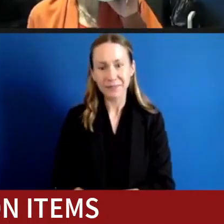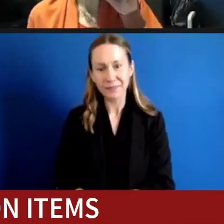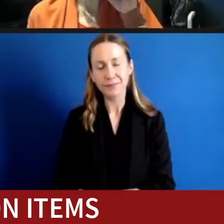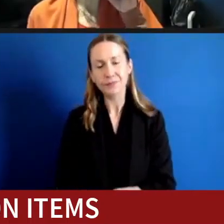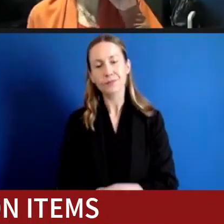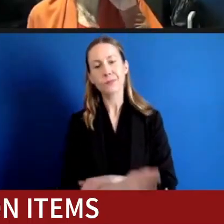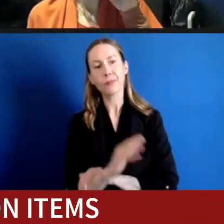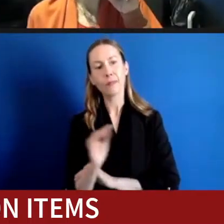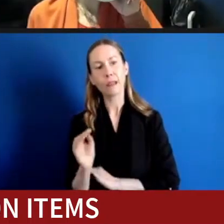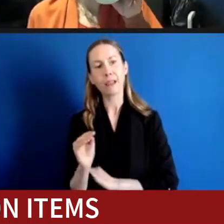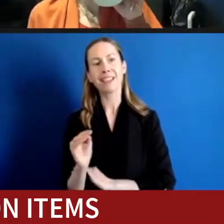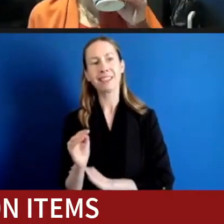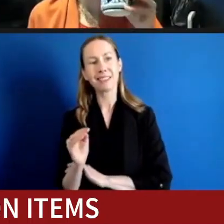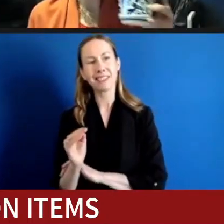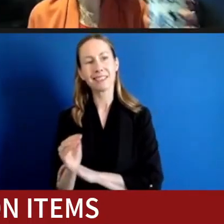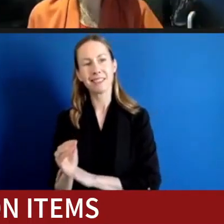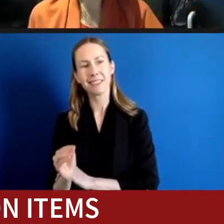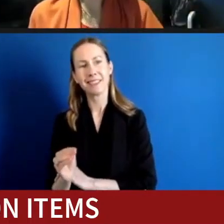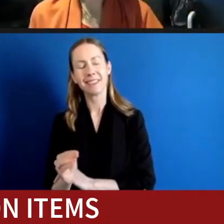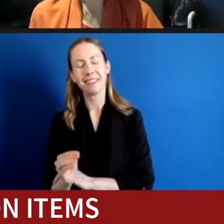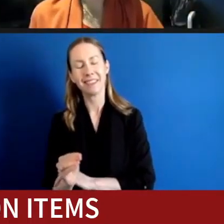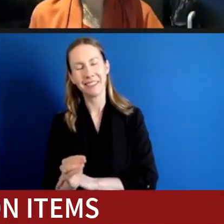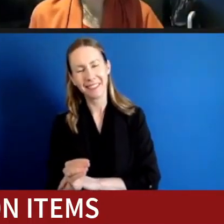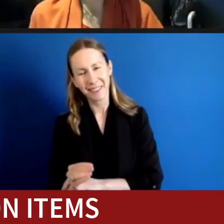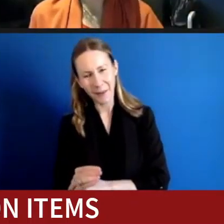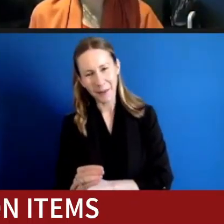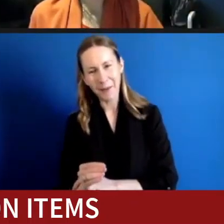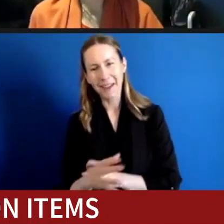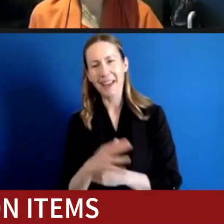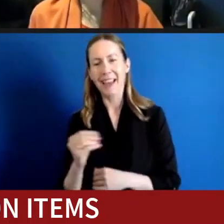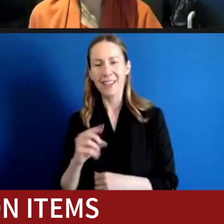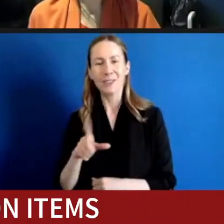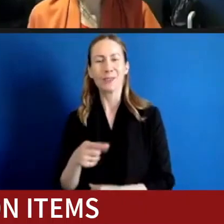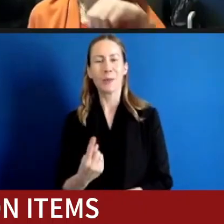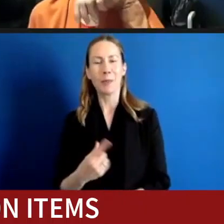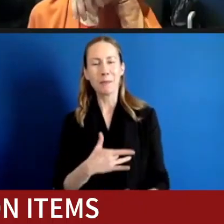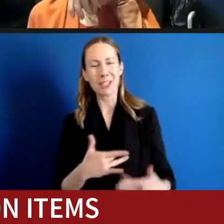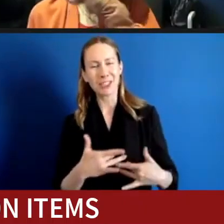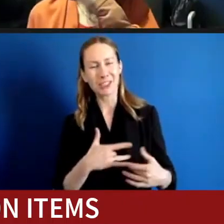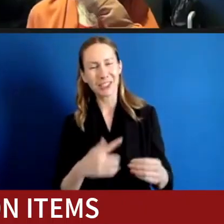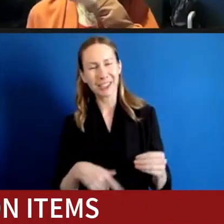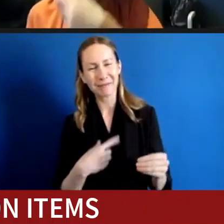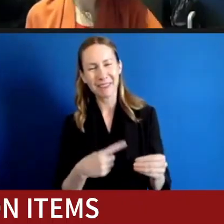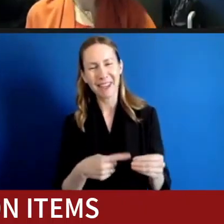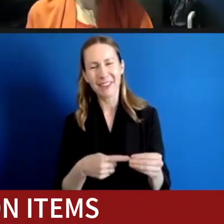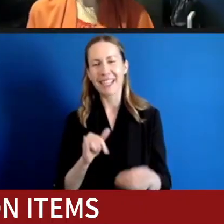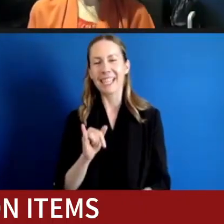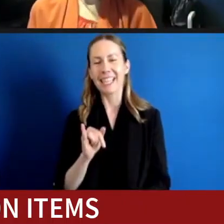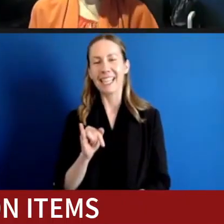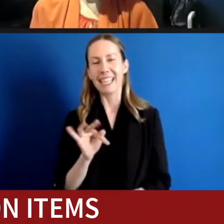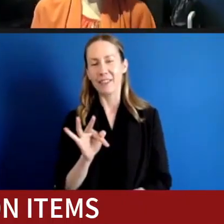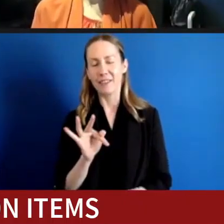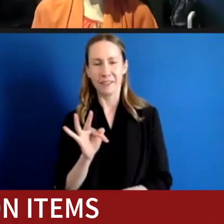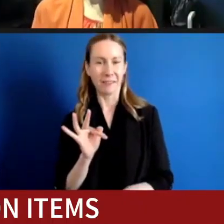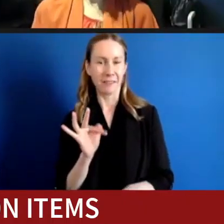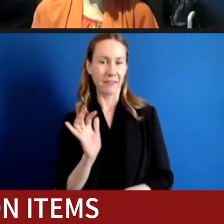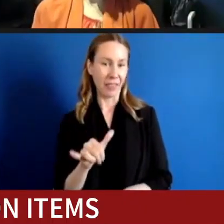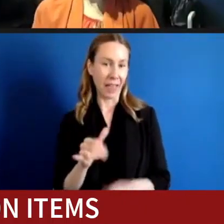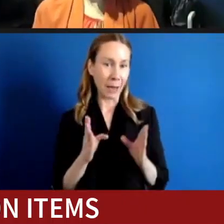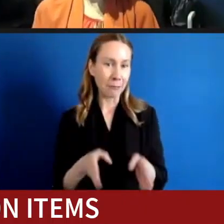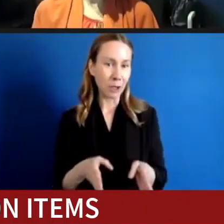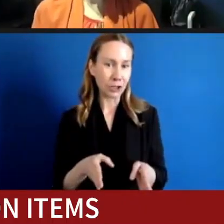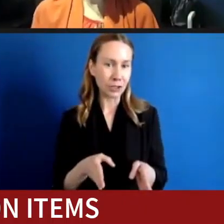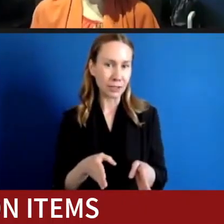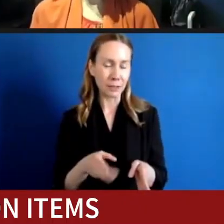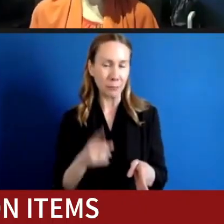And so rather than solely being concerned about, is this person, because of this experience,